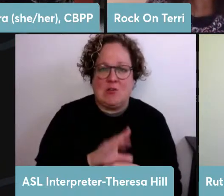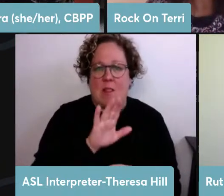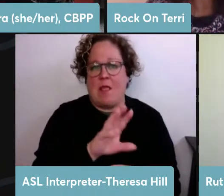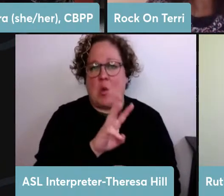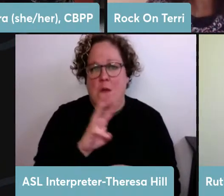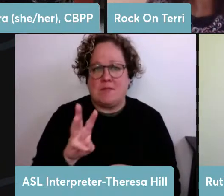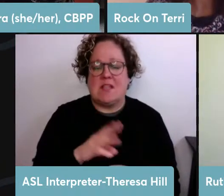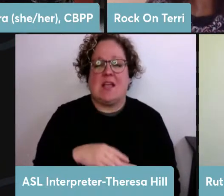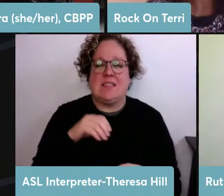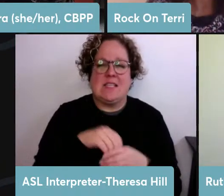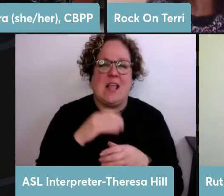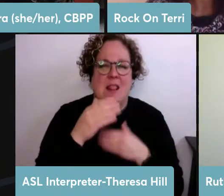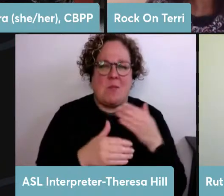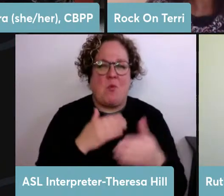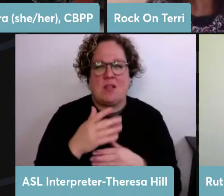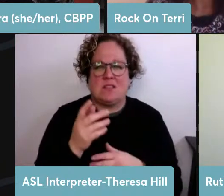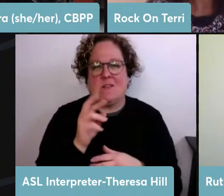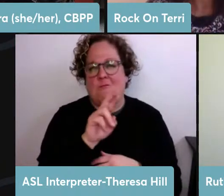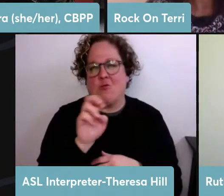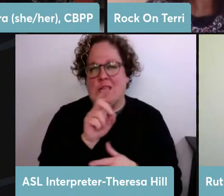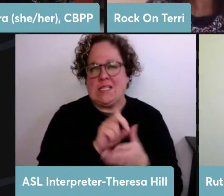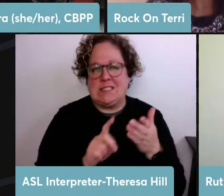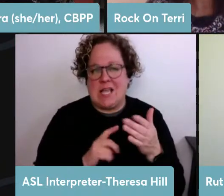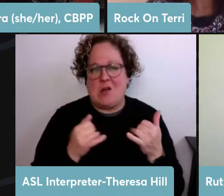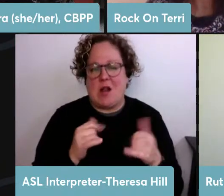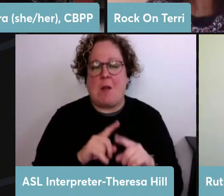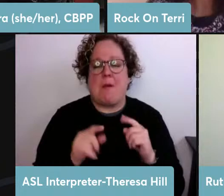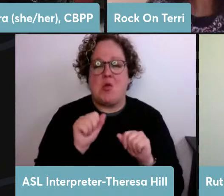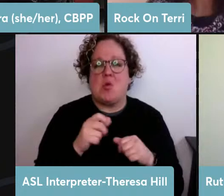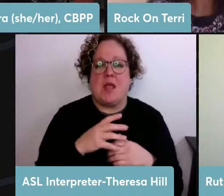is in the process of being redesigned, but you can go to